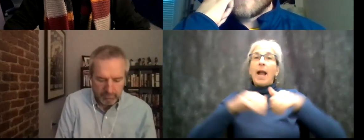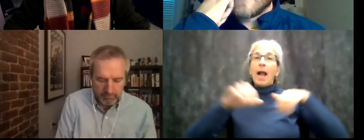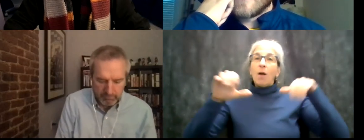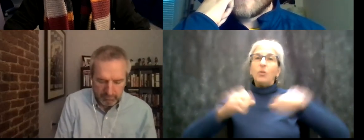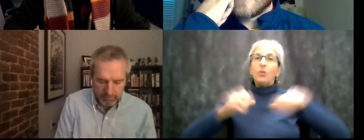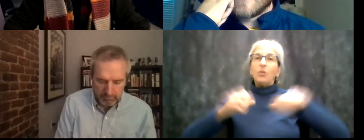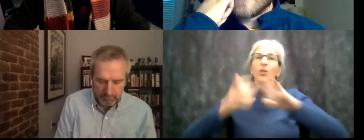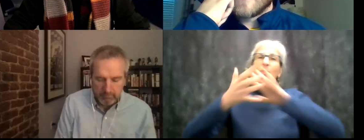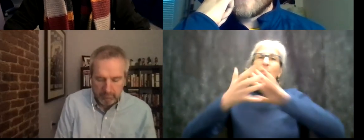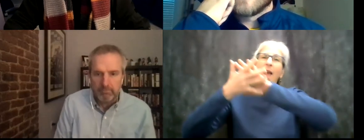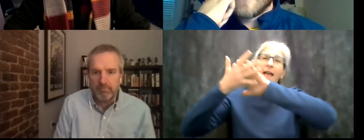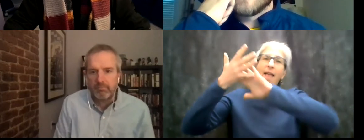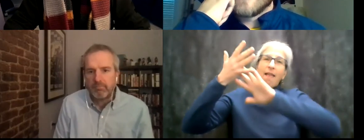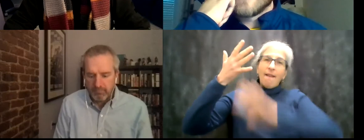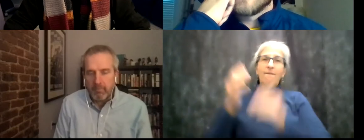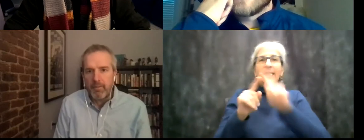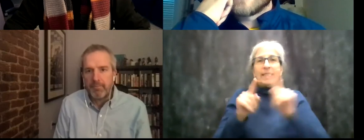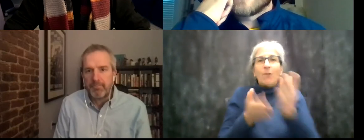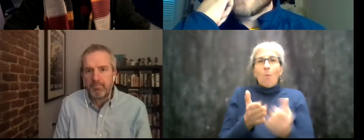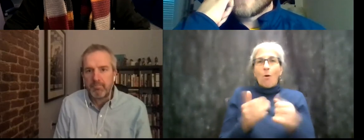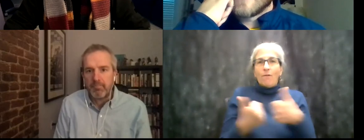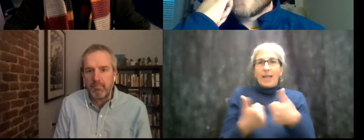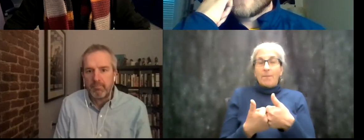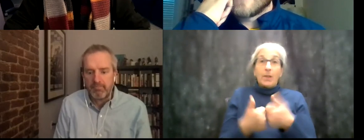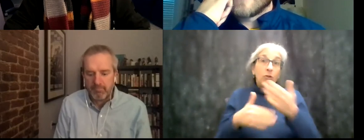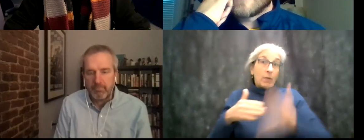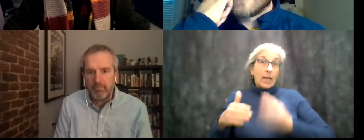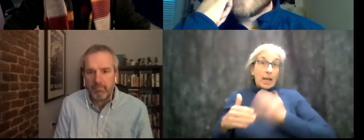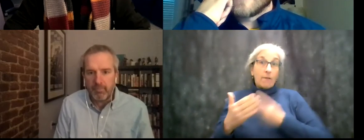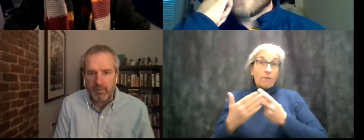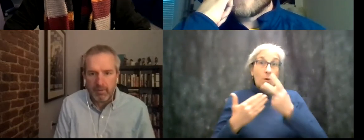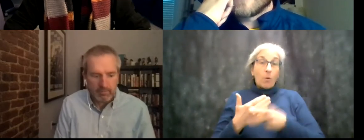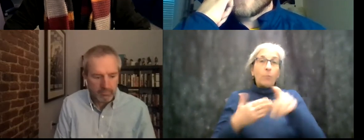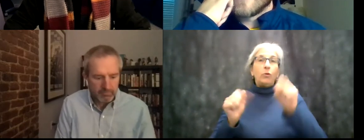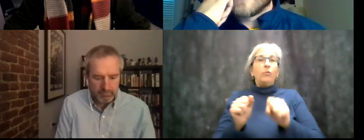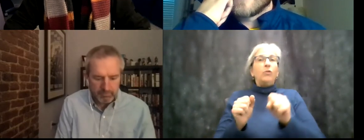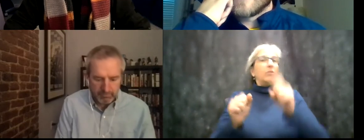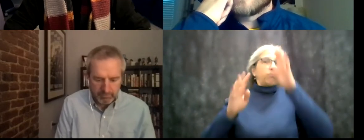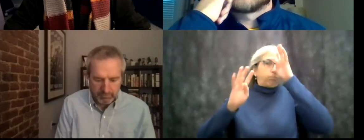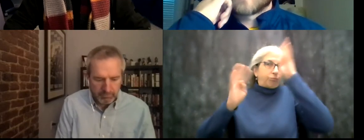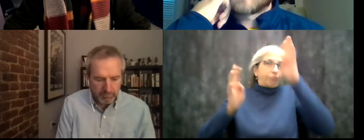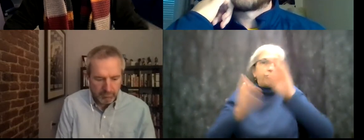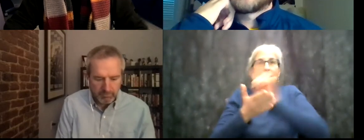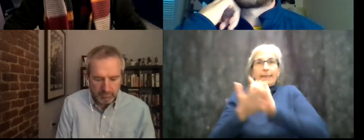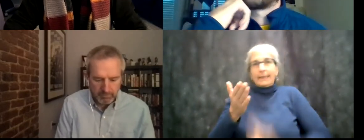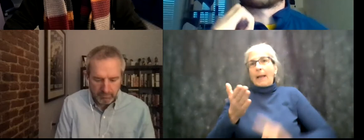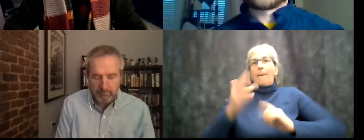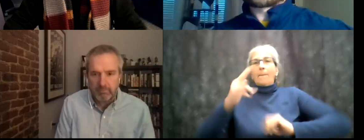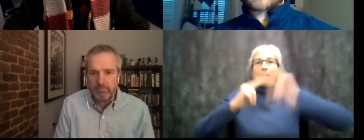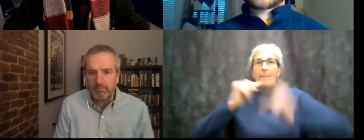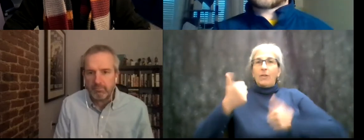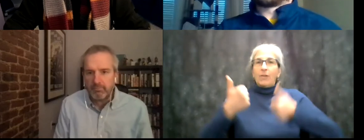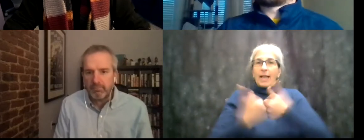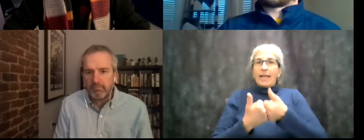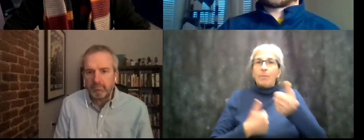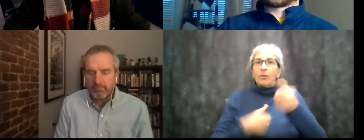game. So at the end of our program, you could technically make a game by yourself. It's a lot of work,